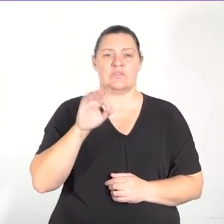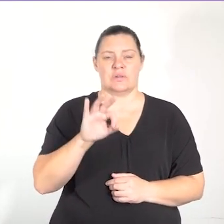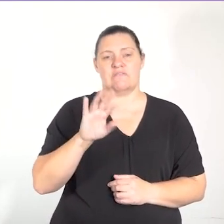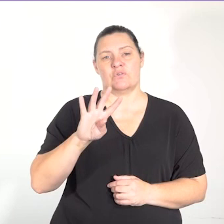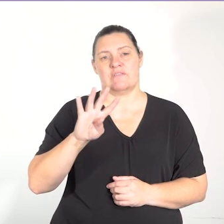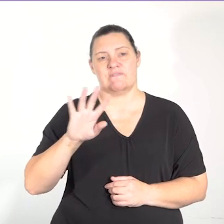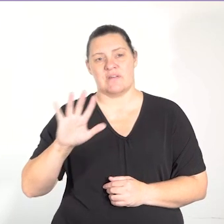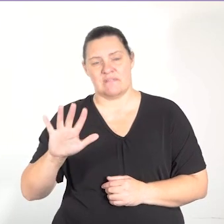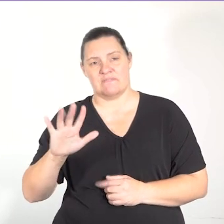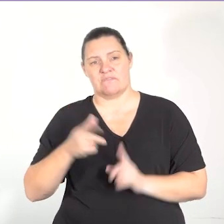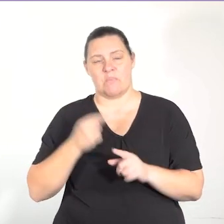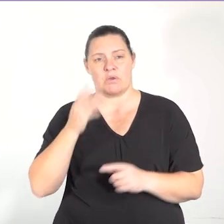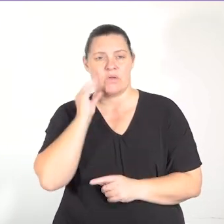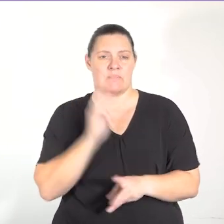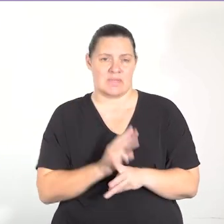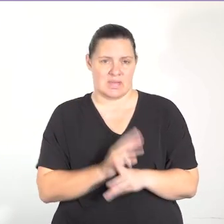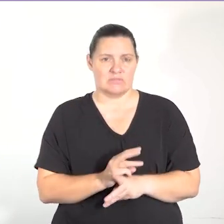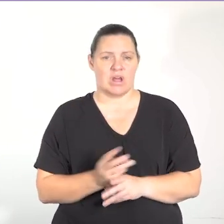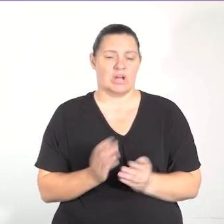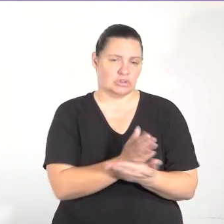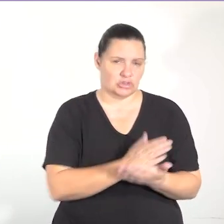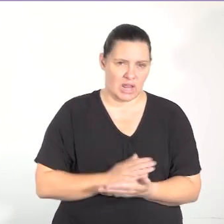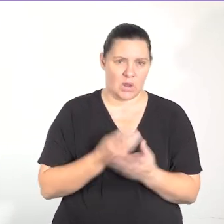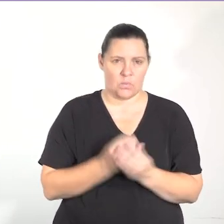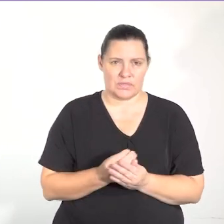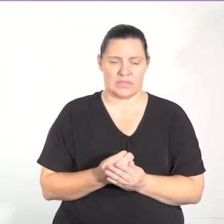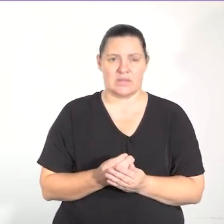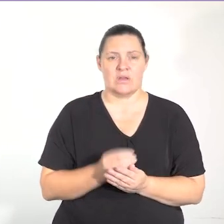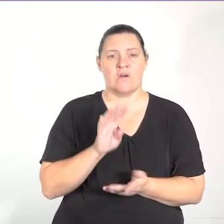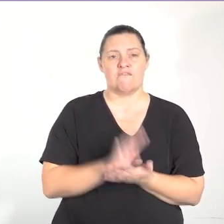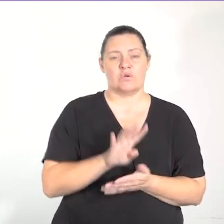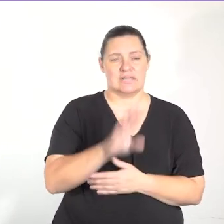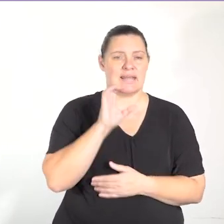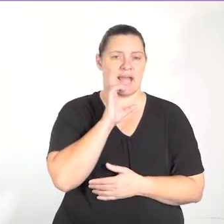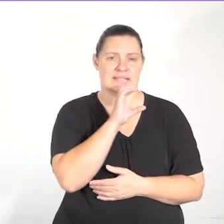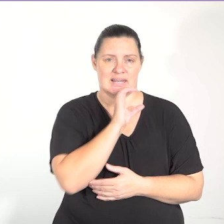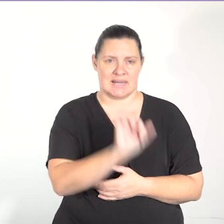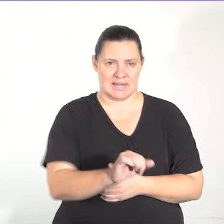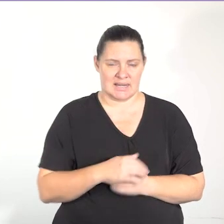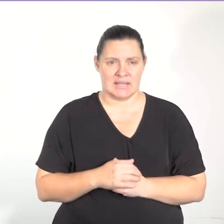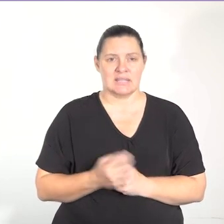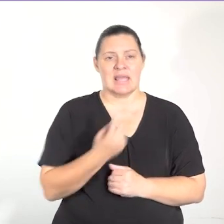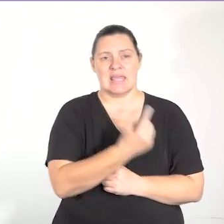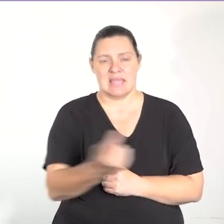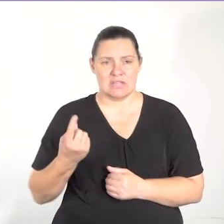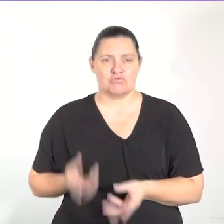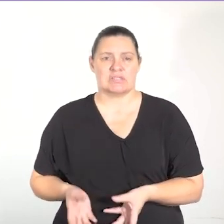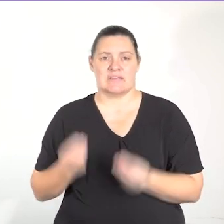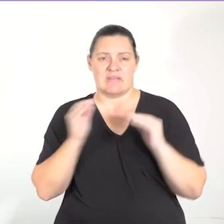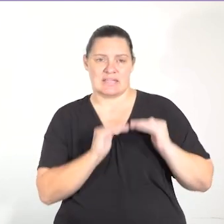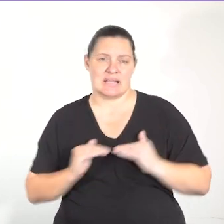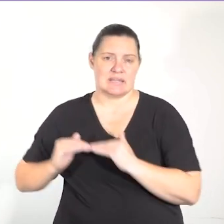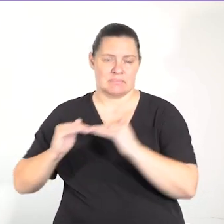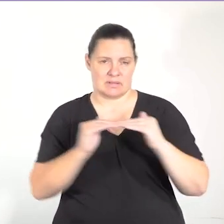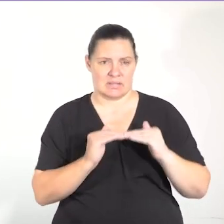24,345 from her grandmother. She decided to share this inheritance with 14 of her cousins. They will each receive